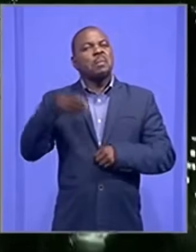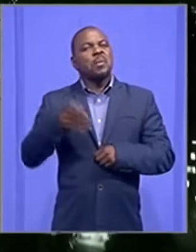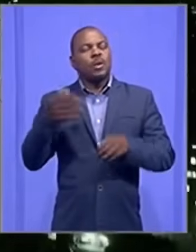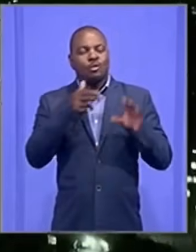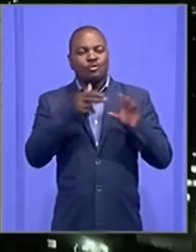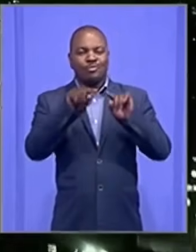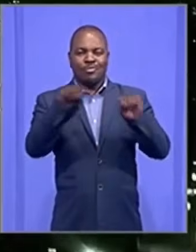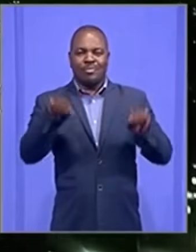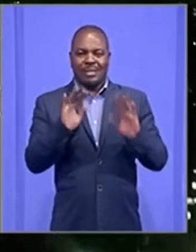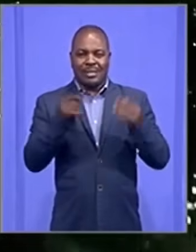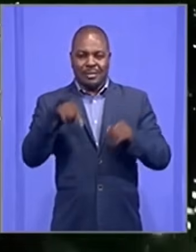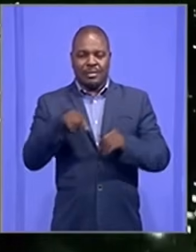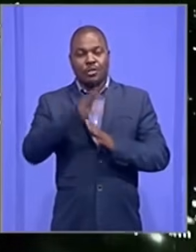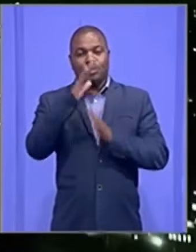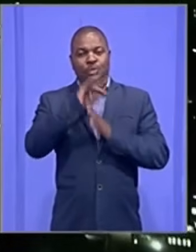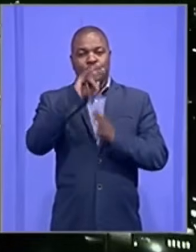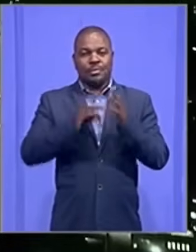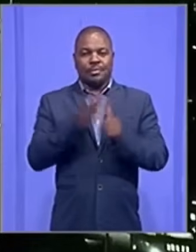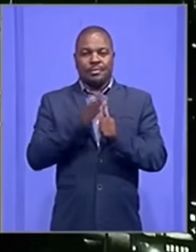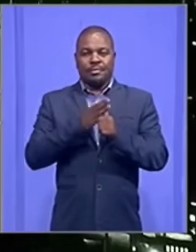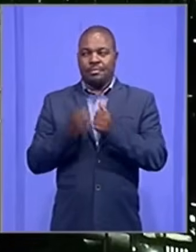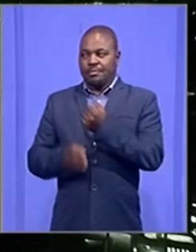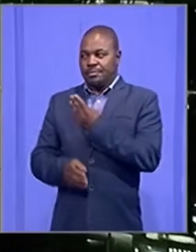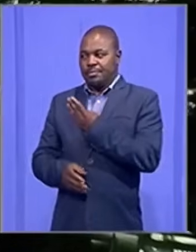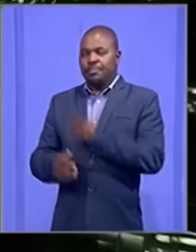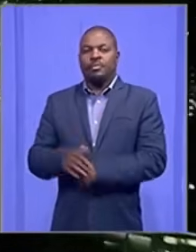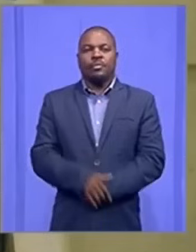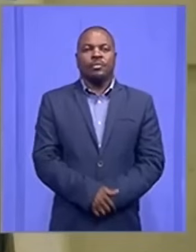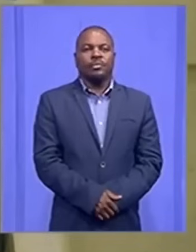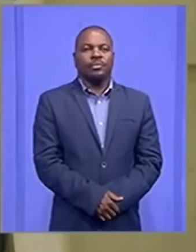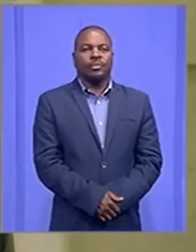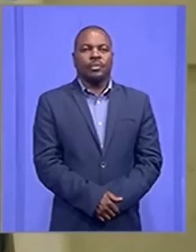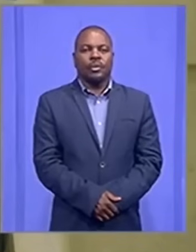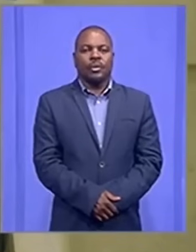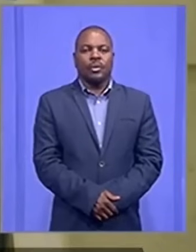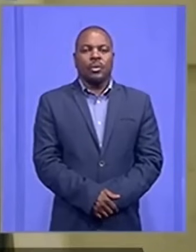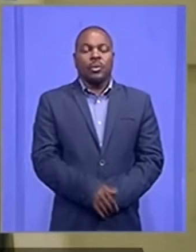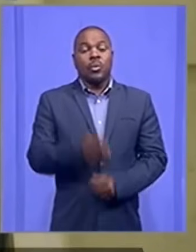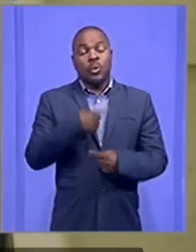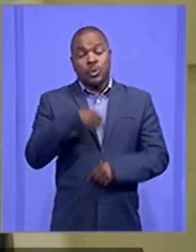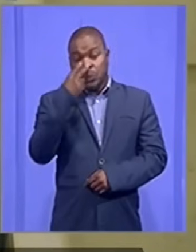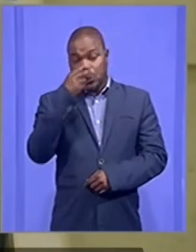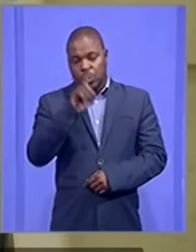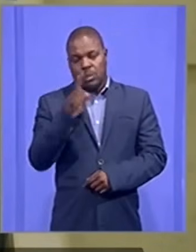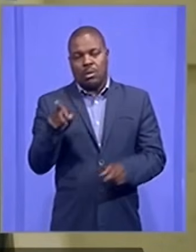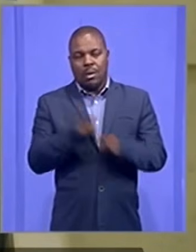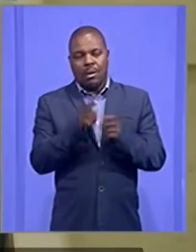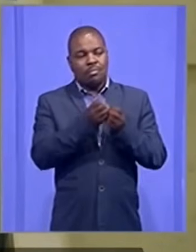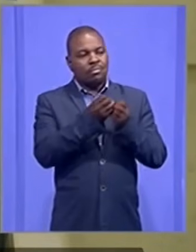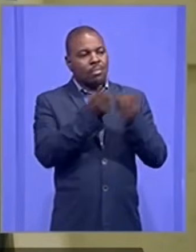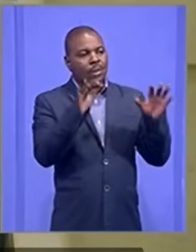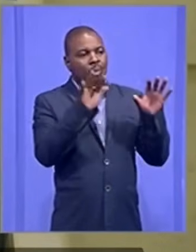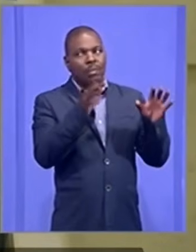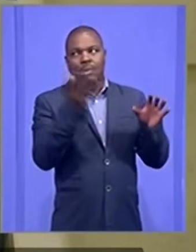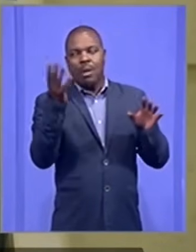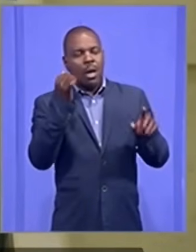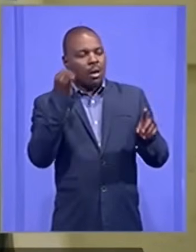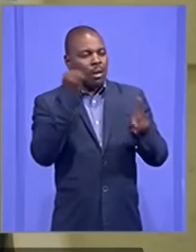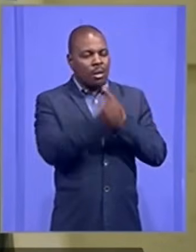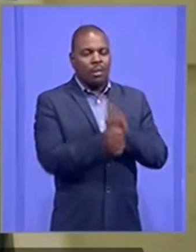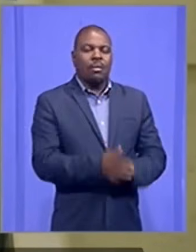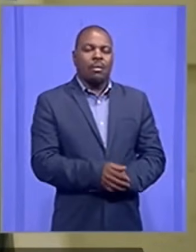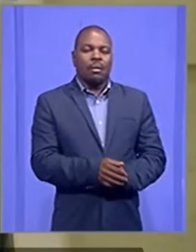Studio 10 re thoma pele ka dihlogo. We saw a massacre. A